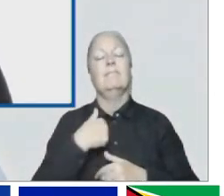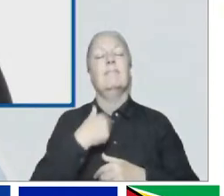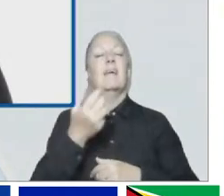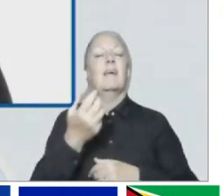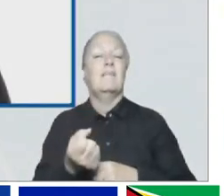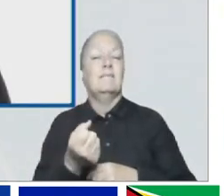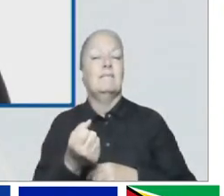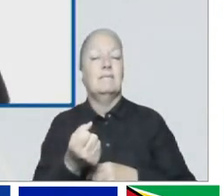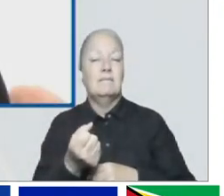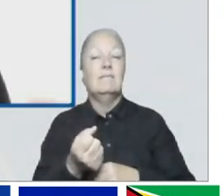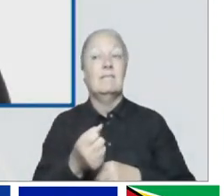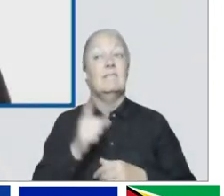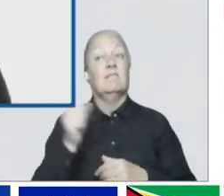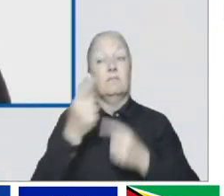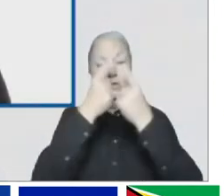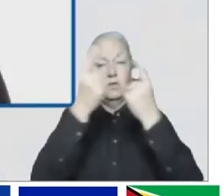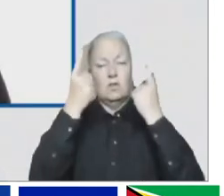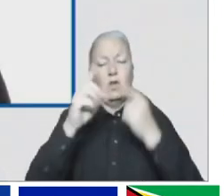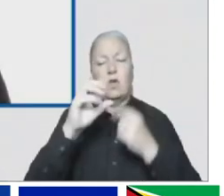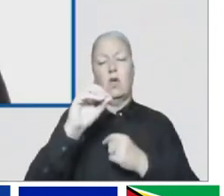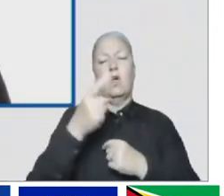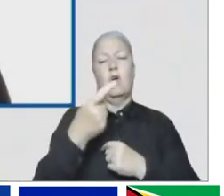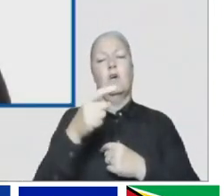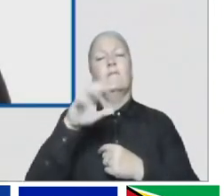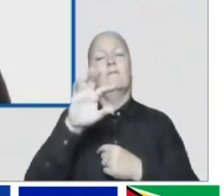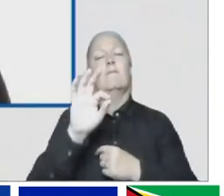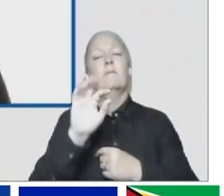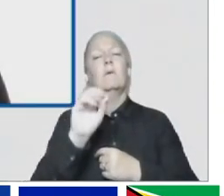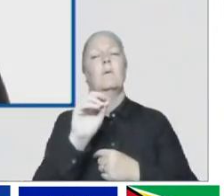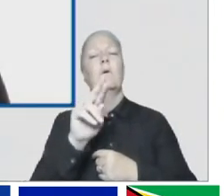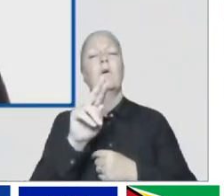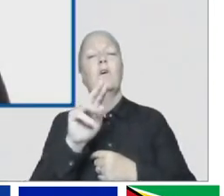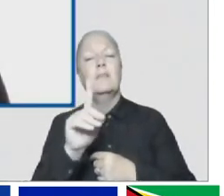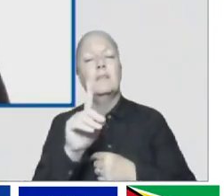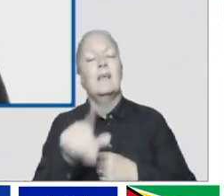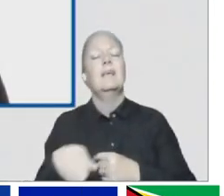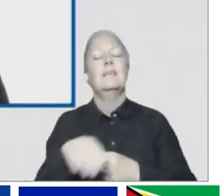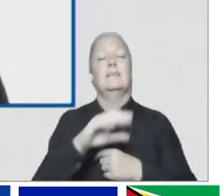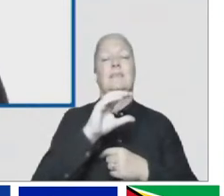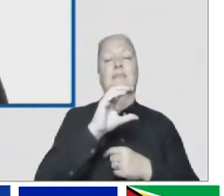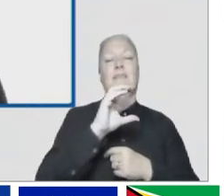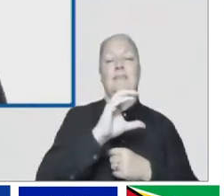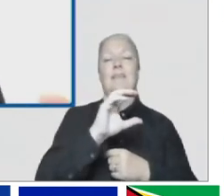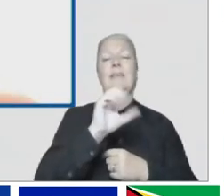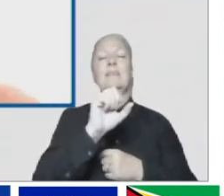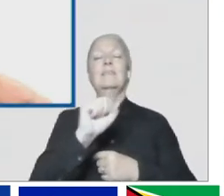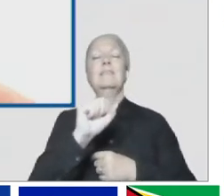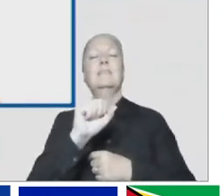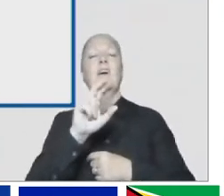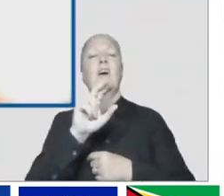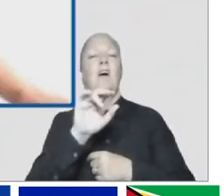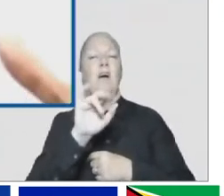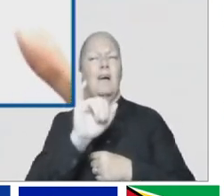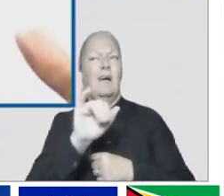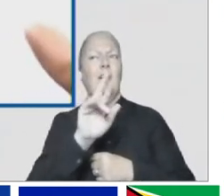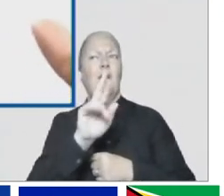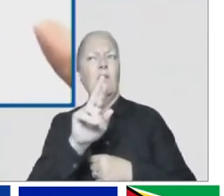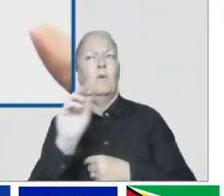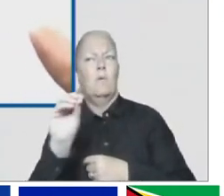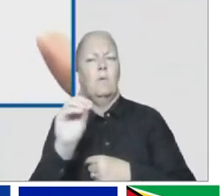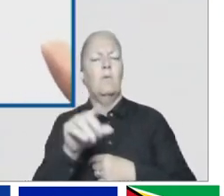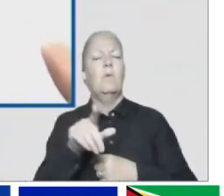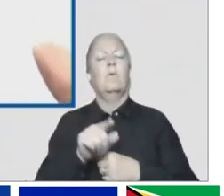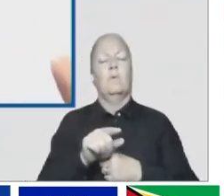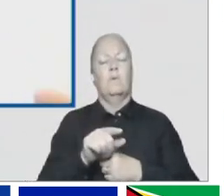Oxford and the CCRI Secretariat, and help from the Green Climate Fund, the GCF, we've developed a systemic